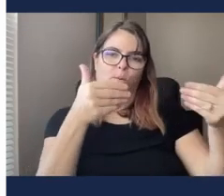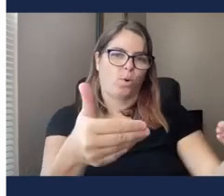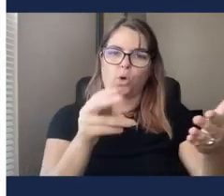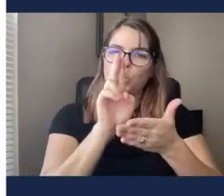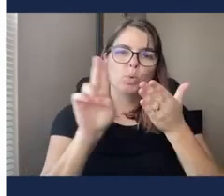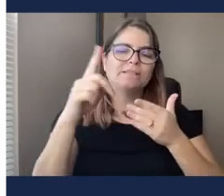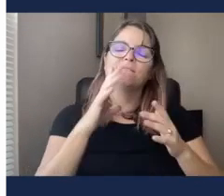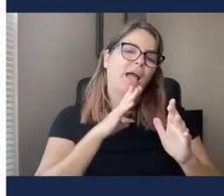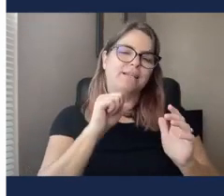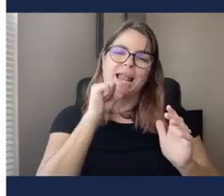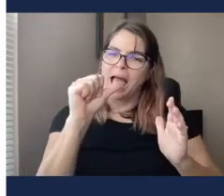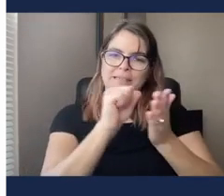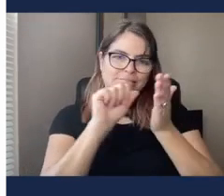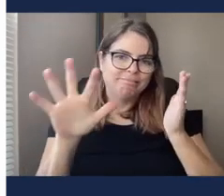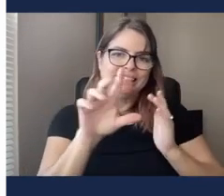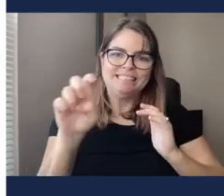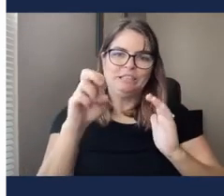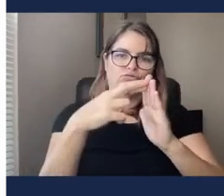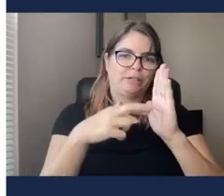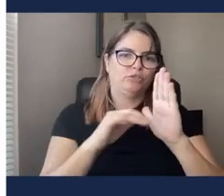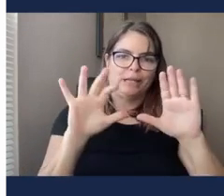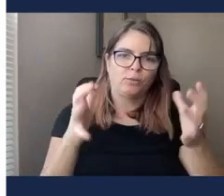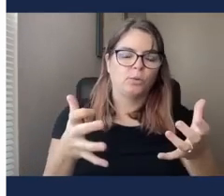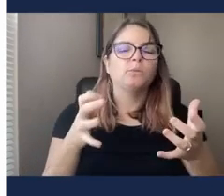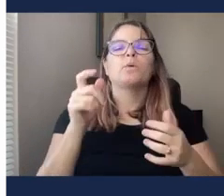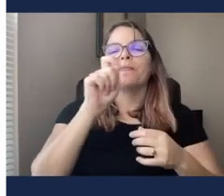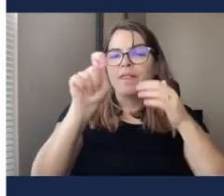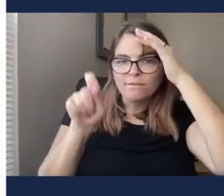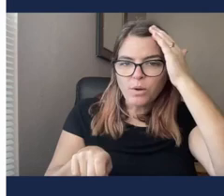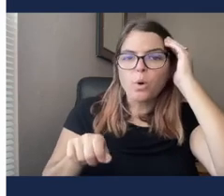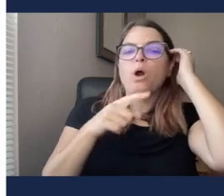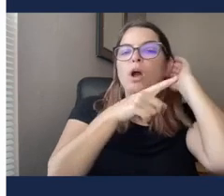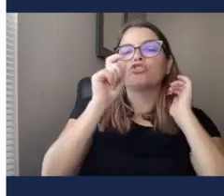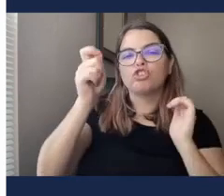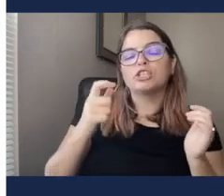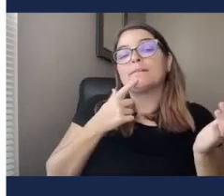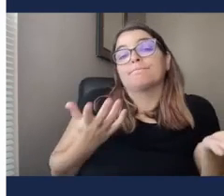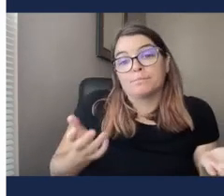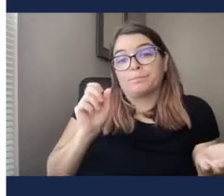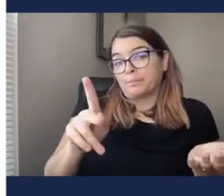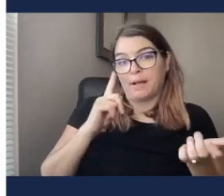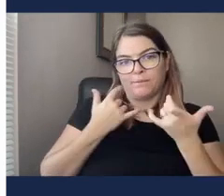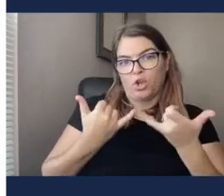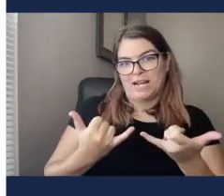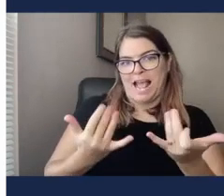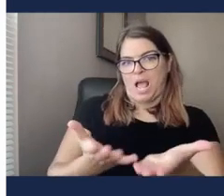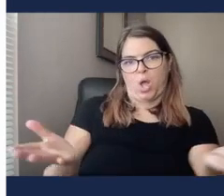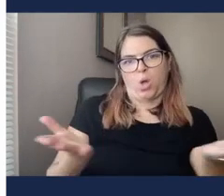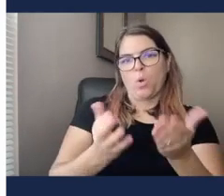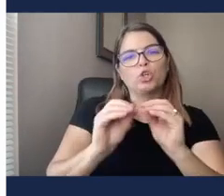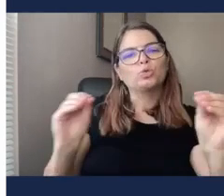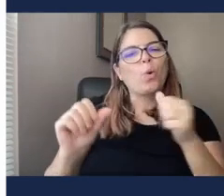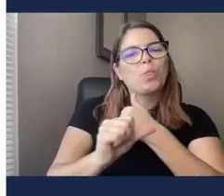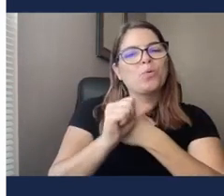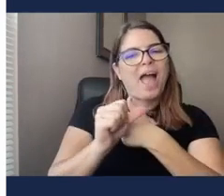to deregister the groups, and therefore the judge found that for now there was no imminent threat that